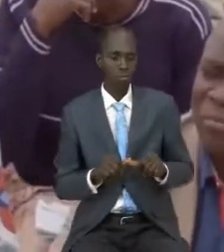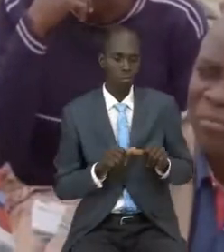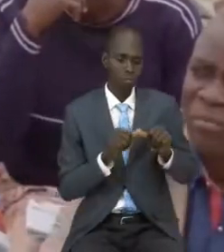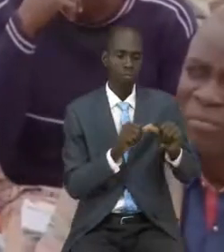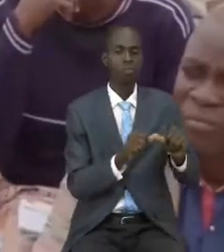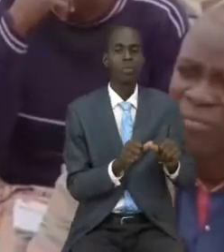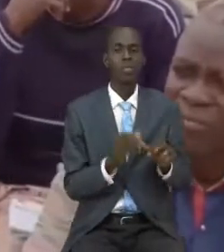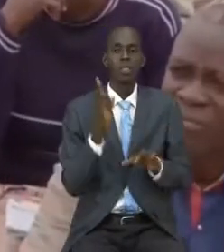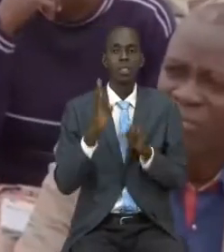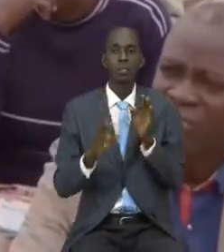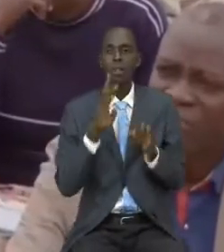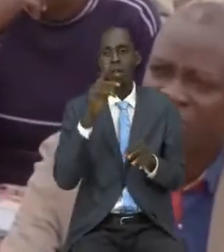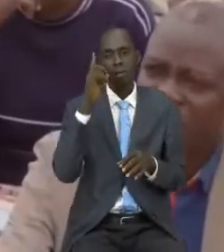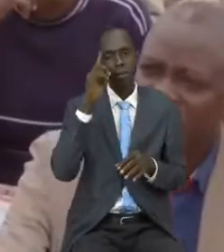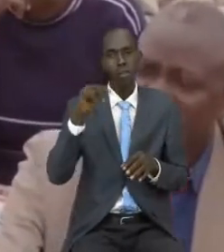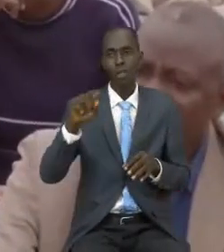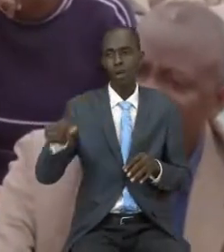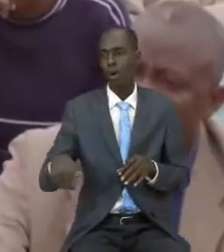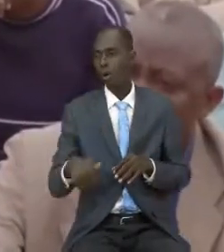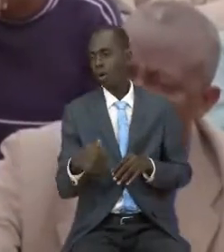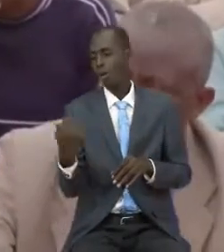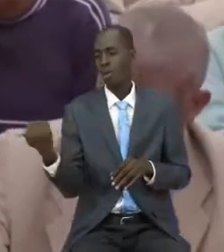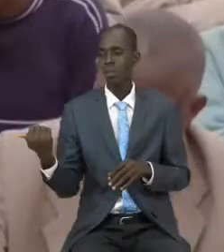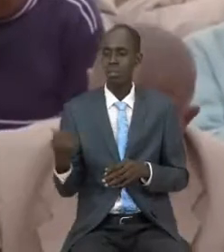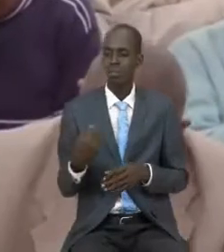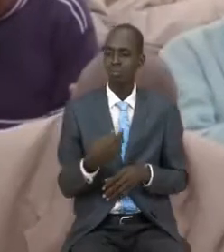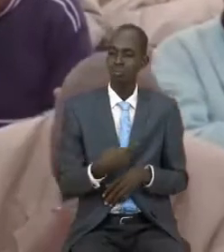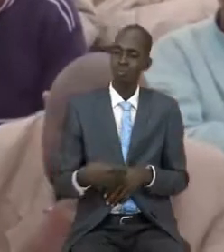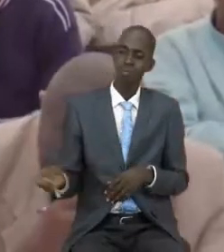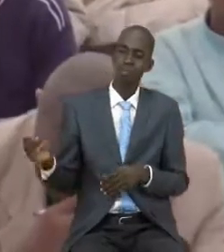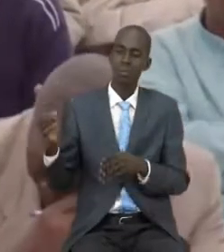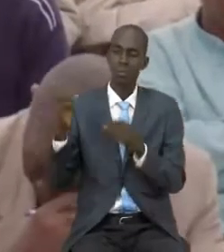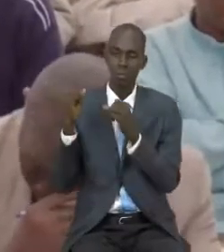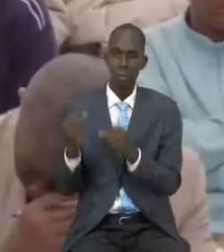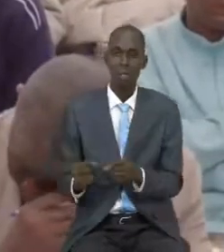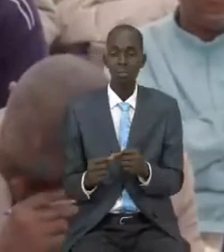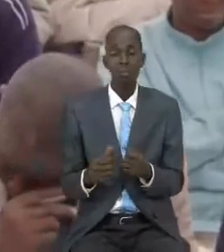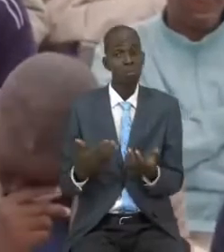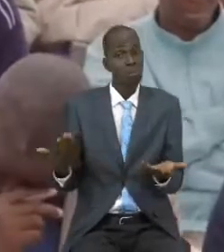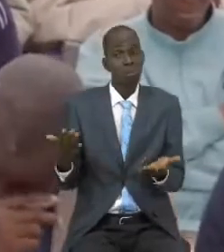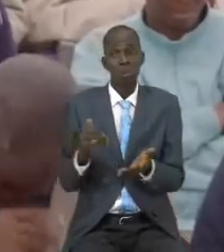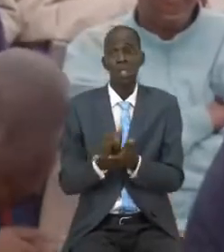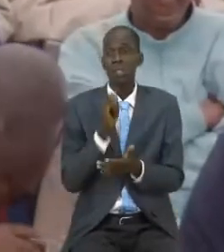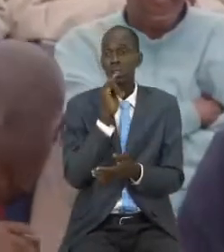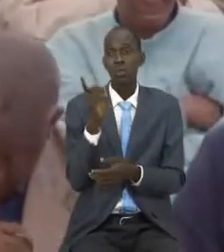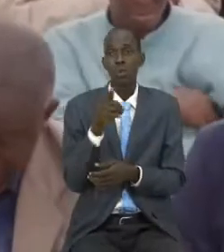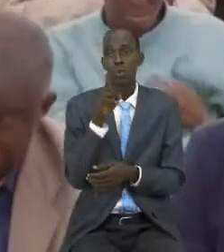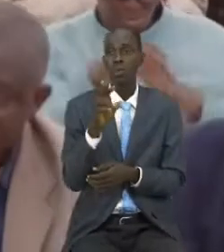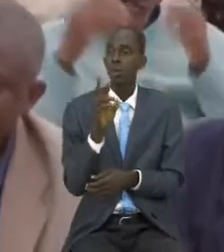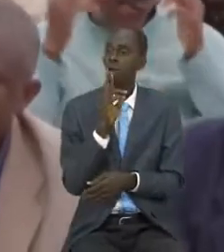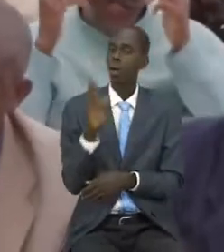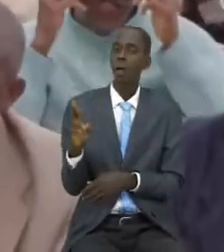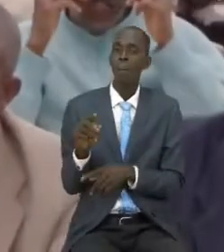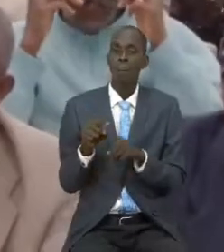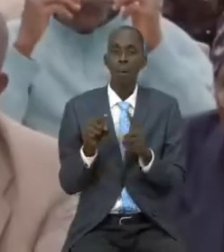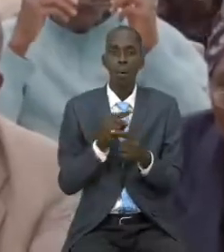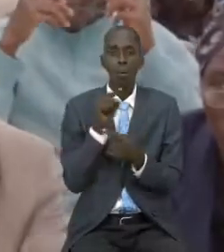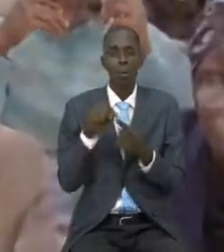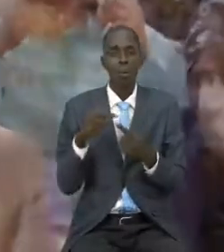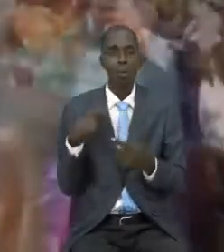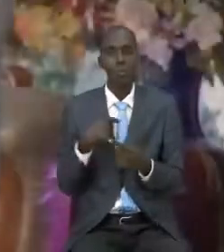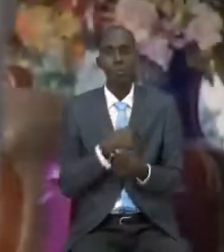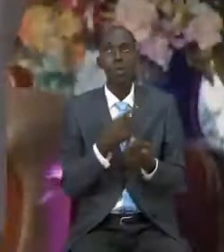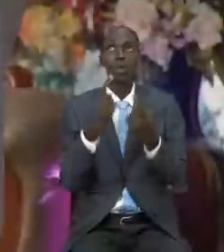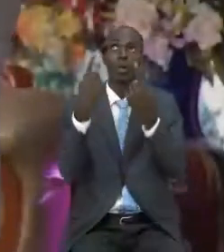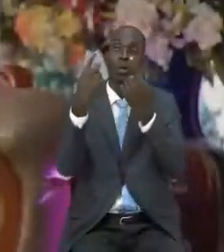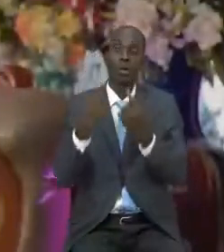for the other power, the powers that be, then that is where you are. But when we come, and we